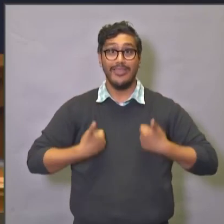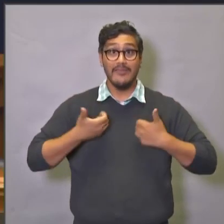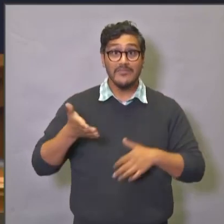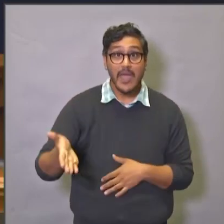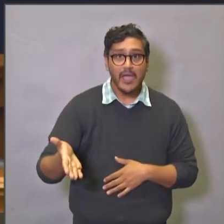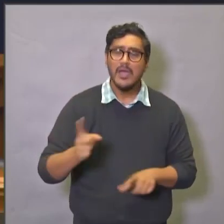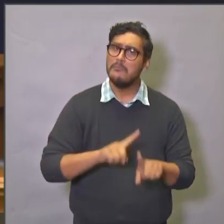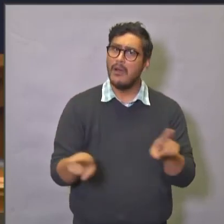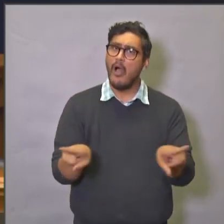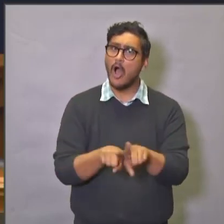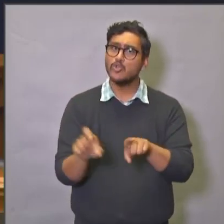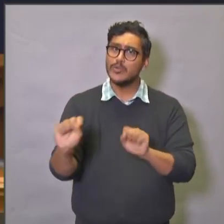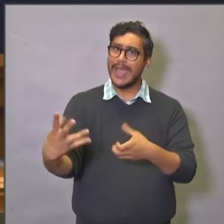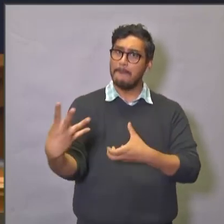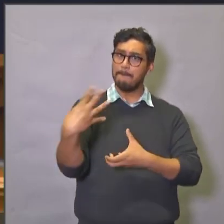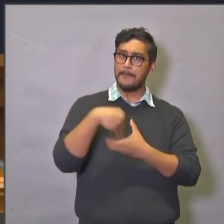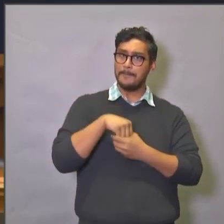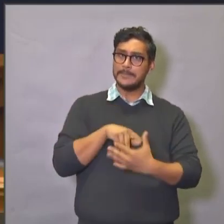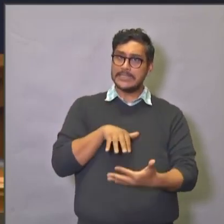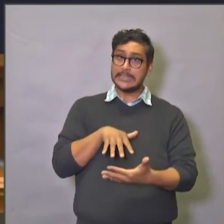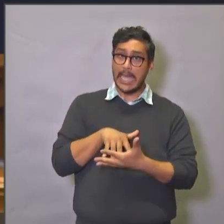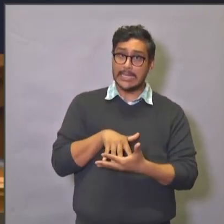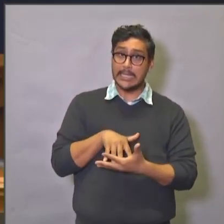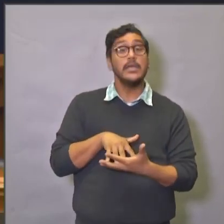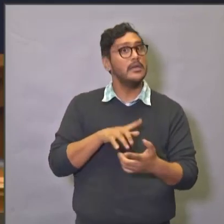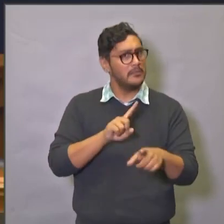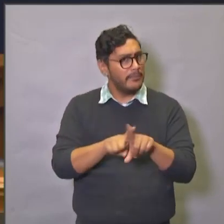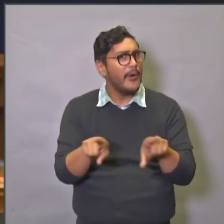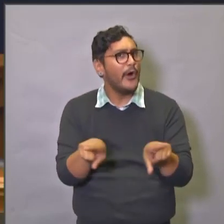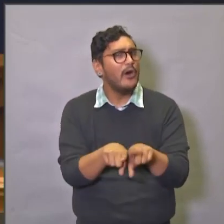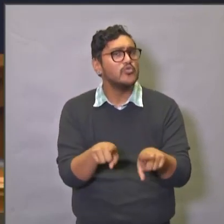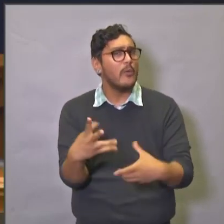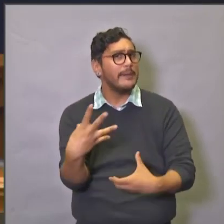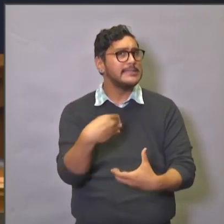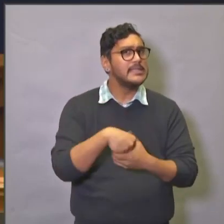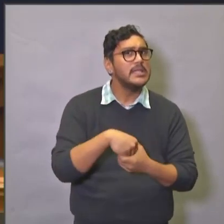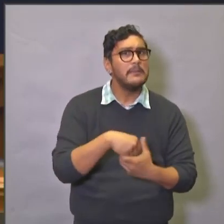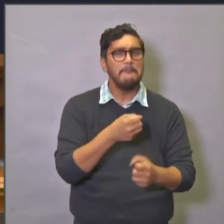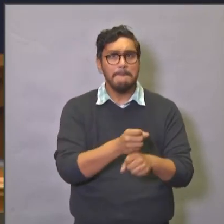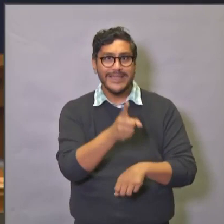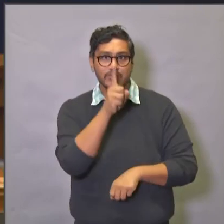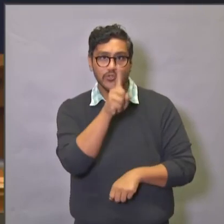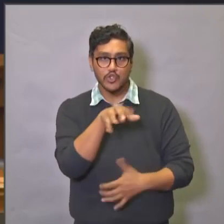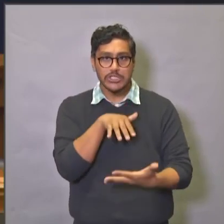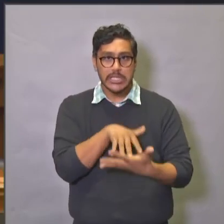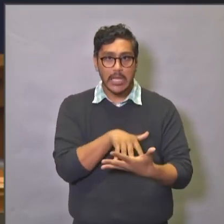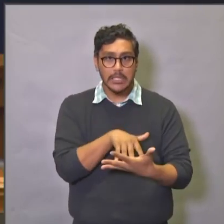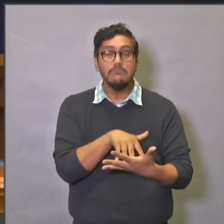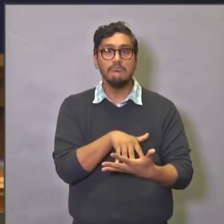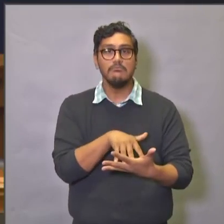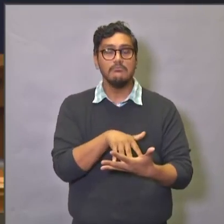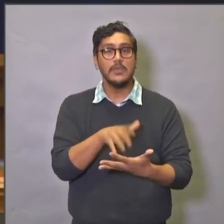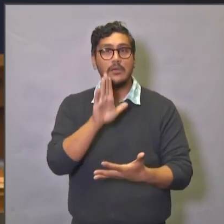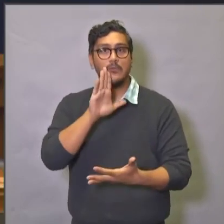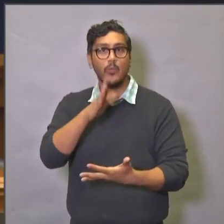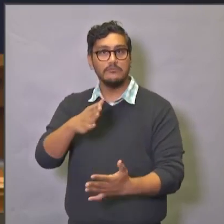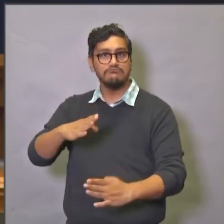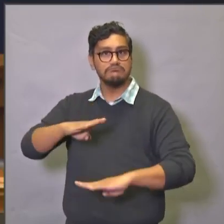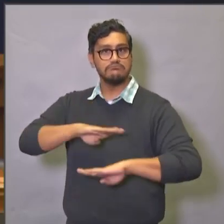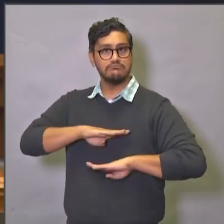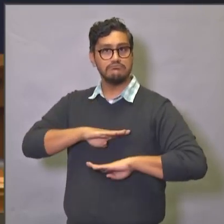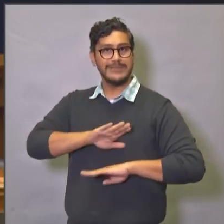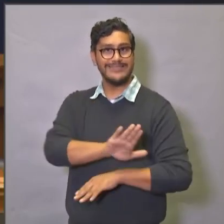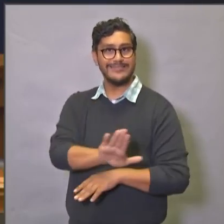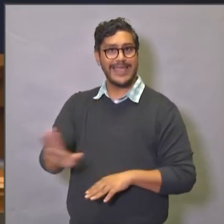Both participate in the study itself, but also participate in making sure that the study is going to meet the goals that the residents need